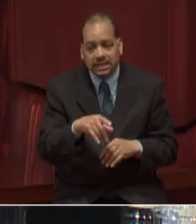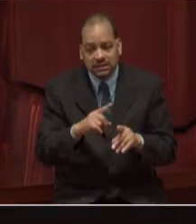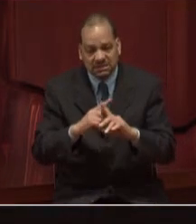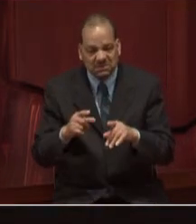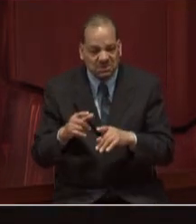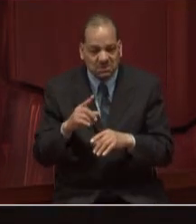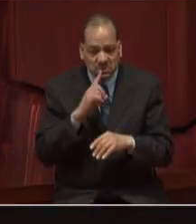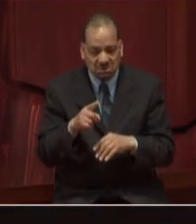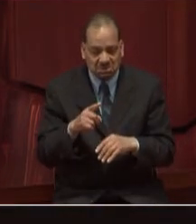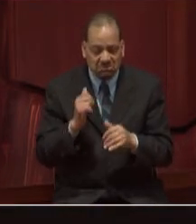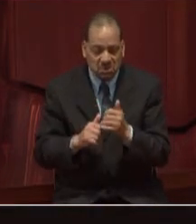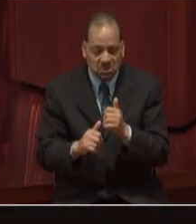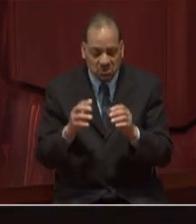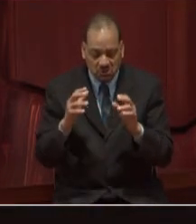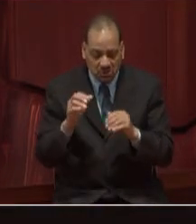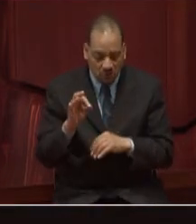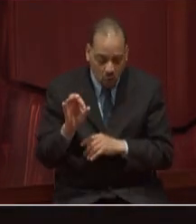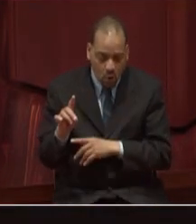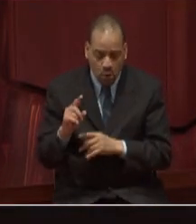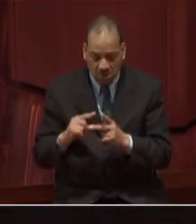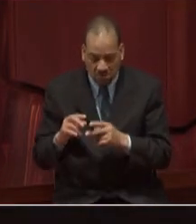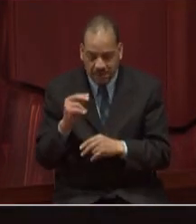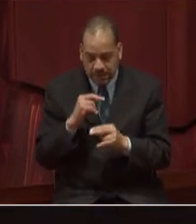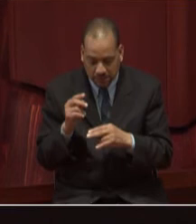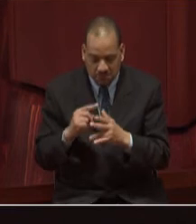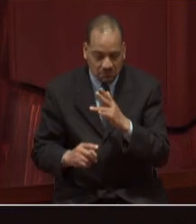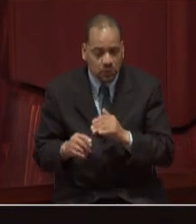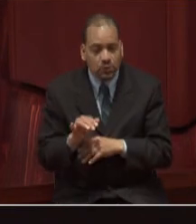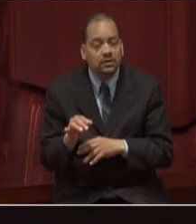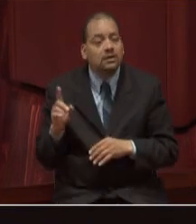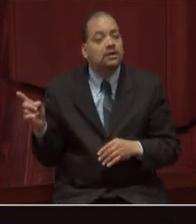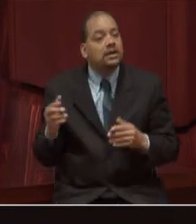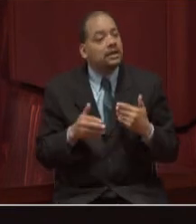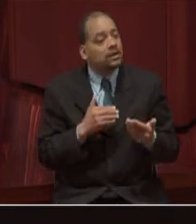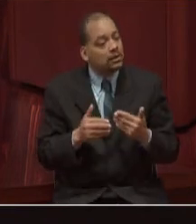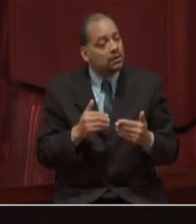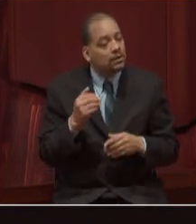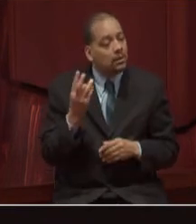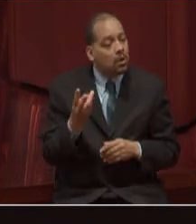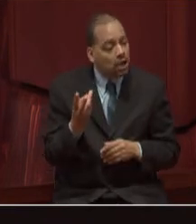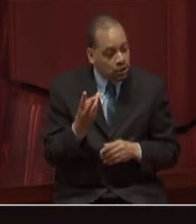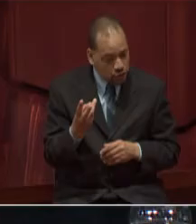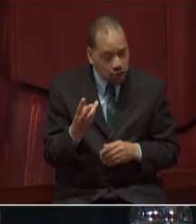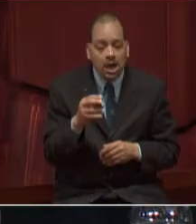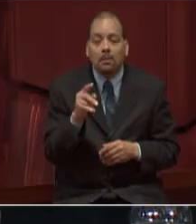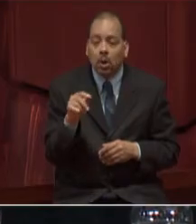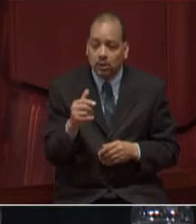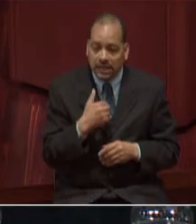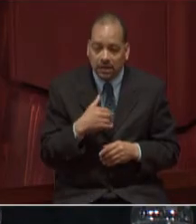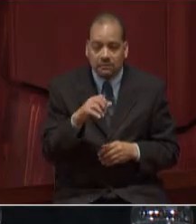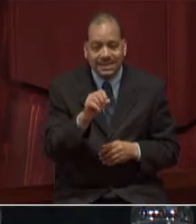also not neglect that dimension of Washington that is so terribly important, the style section of the Washington Post. And